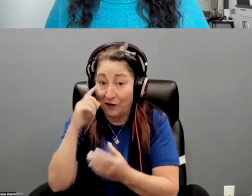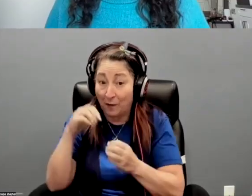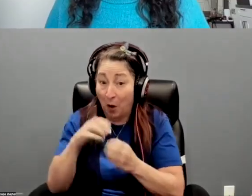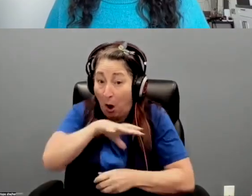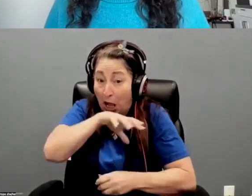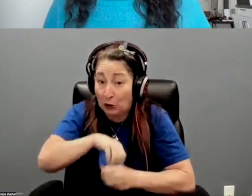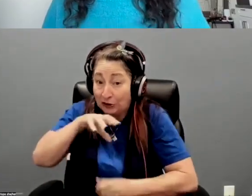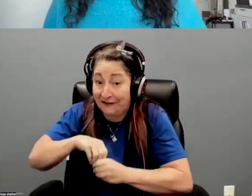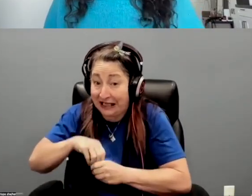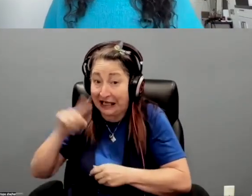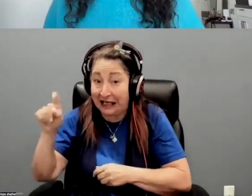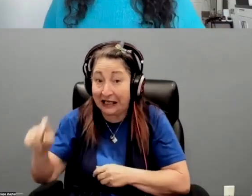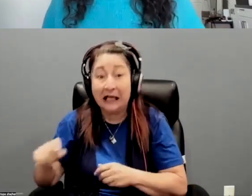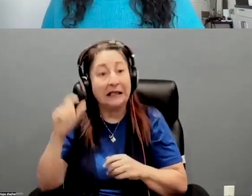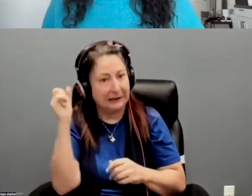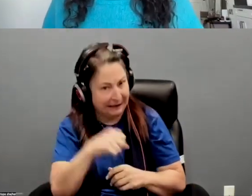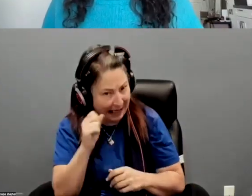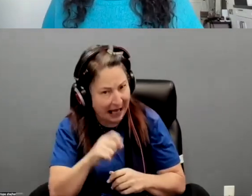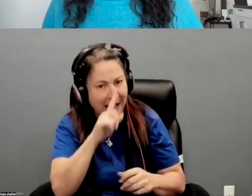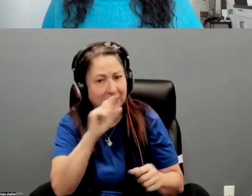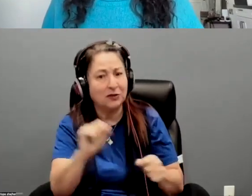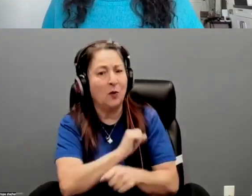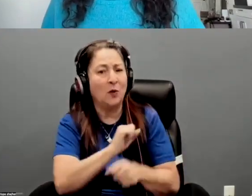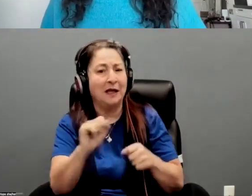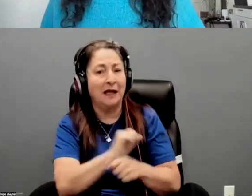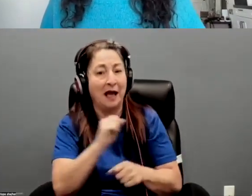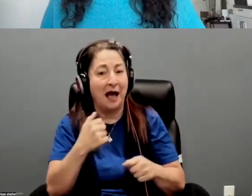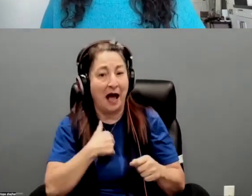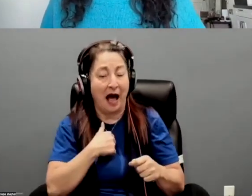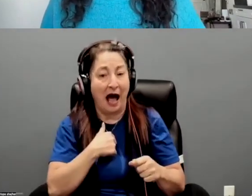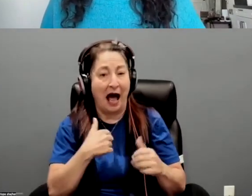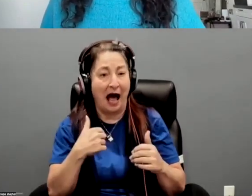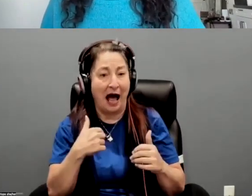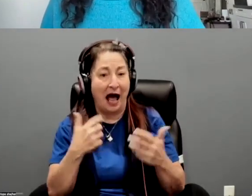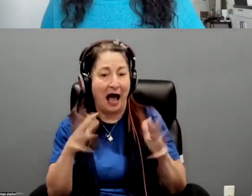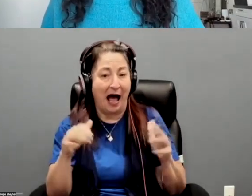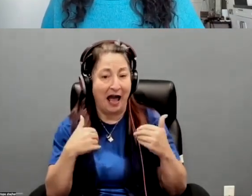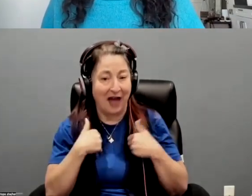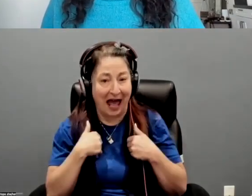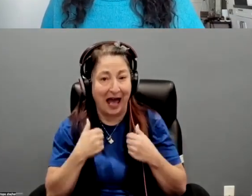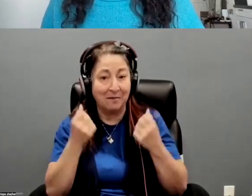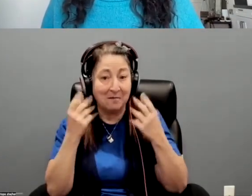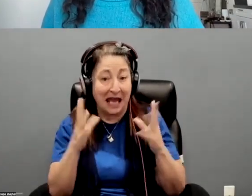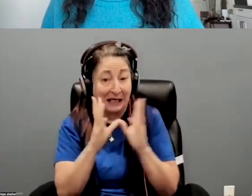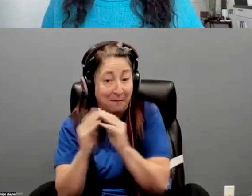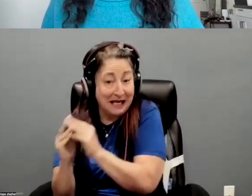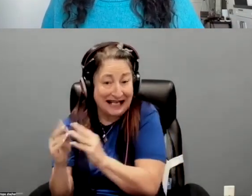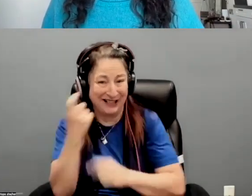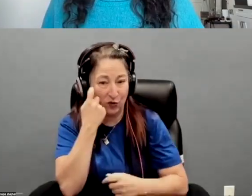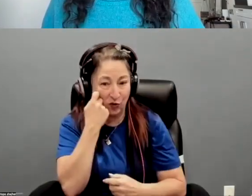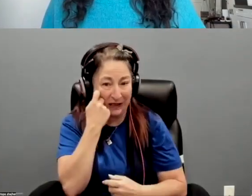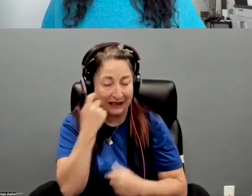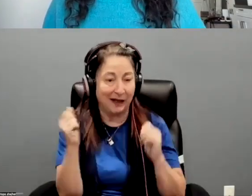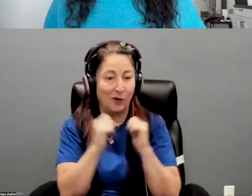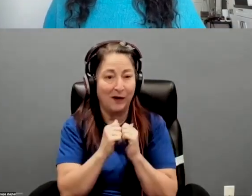inclusivity? Yeah, totally. I have had a number of general meetings lately just with